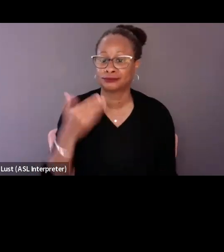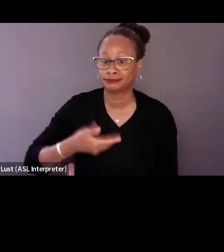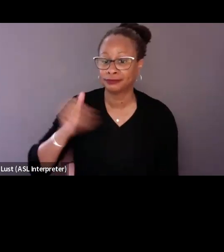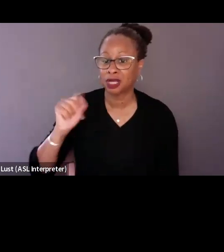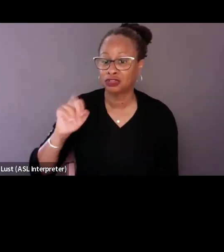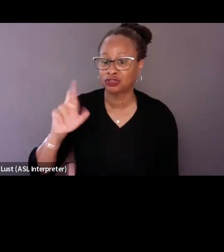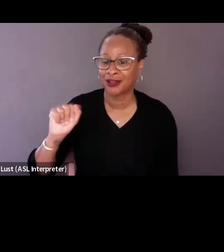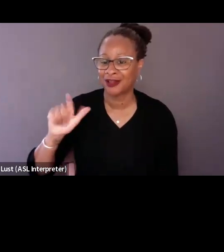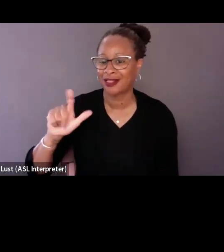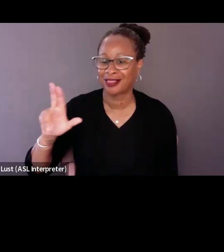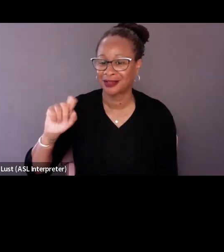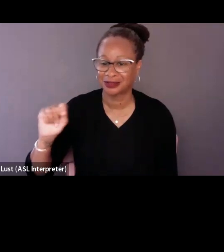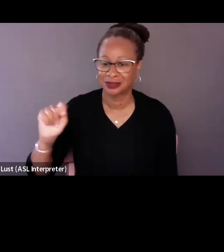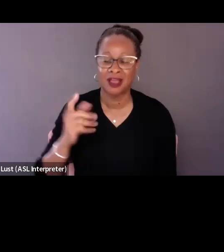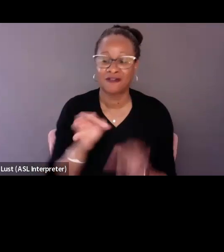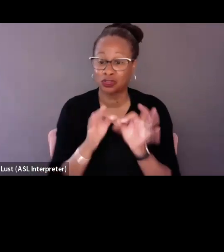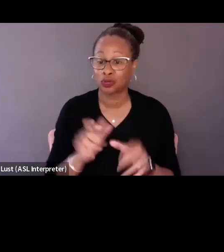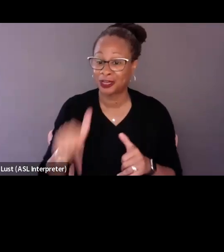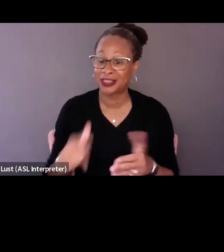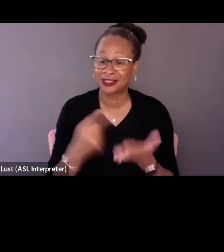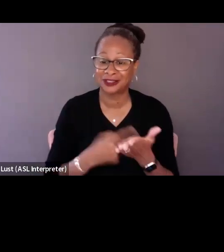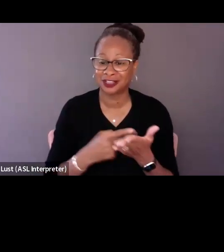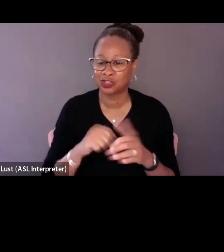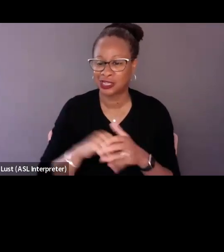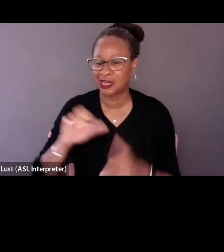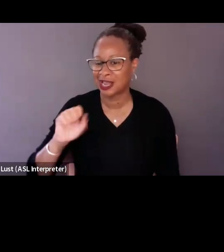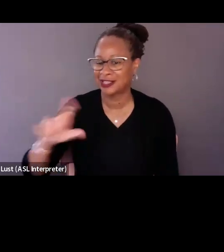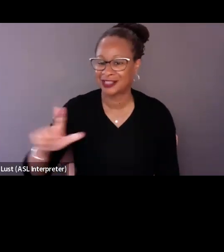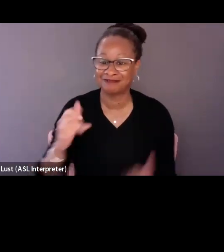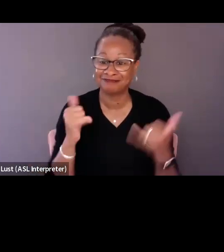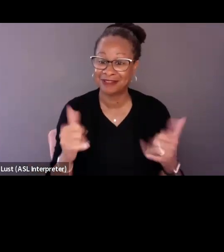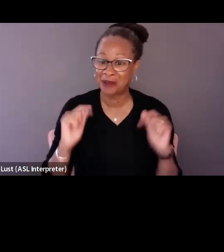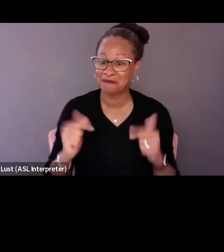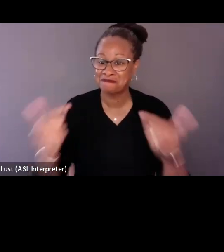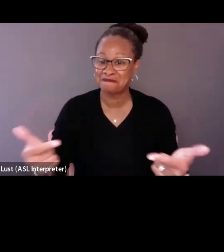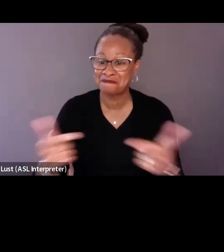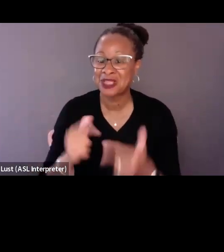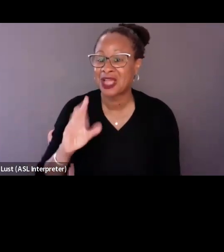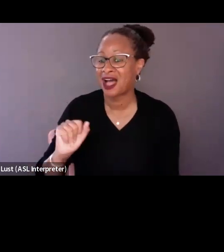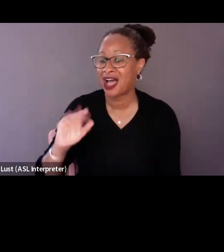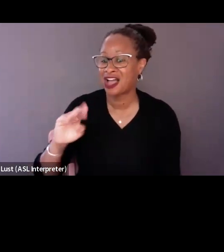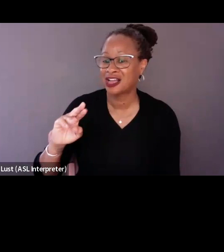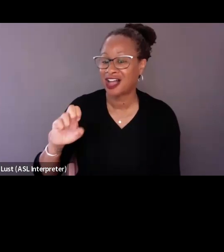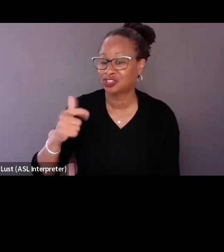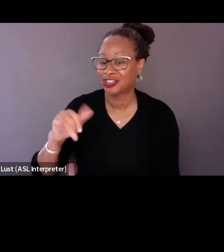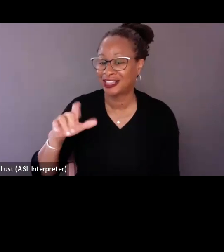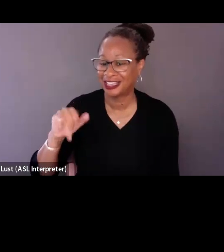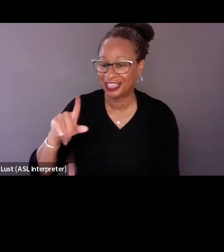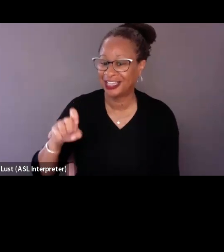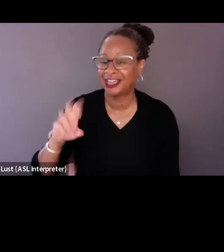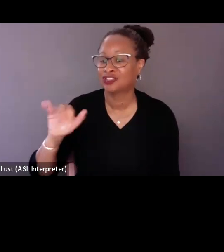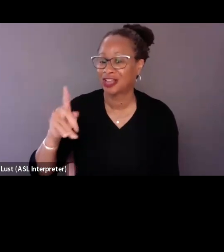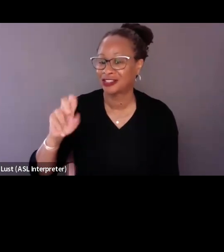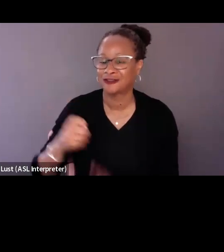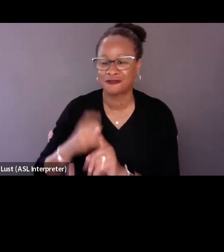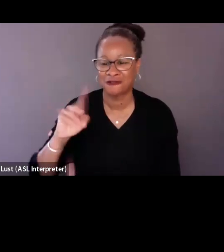Lust, for ASL interpreting this discussion. And with that, I will pass it on to Variety's Angelique Jackson.